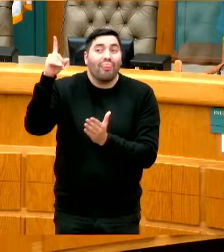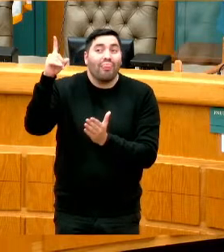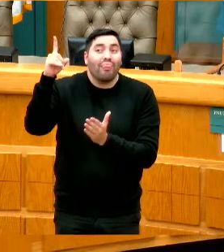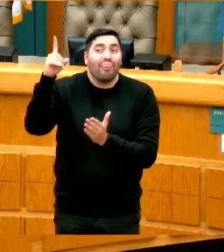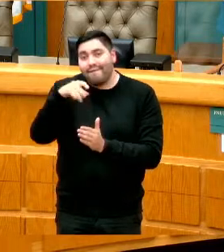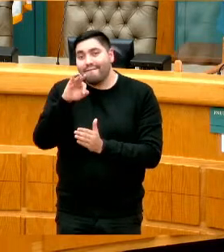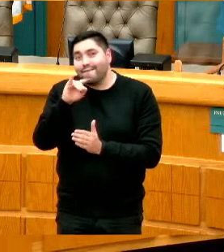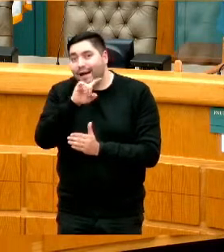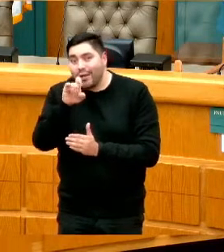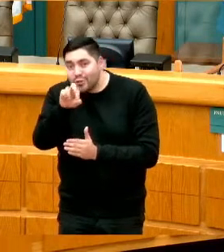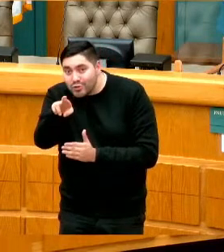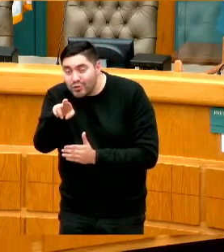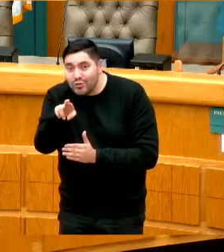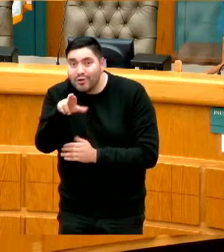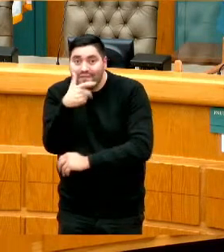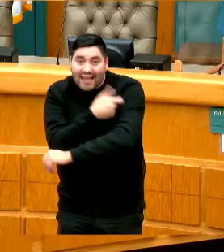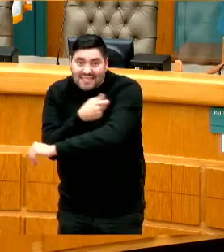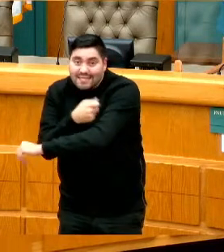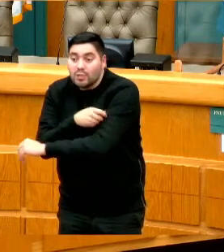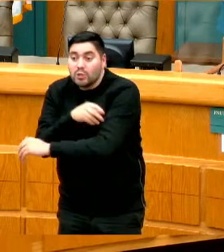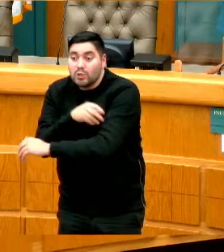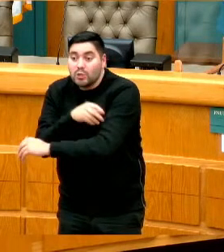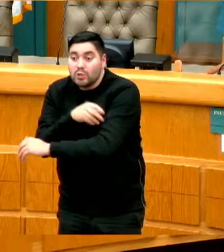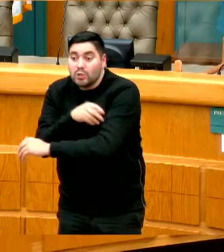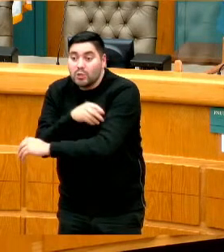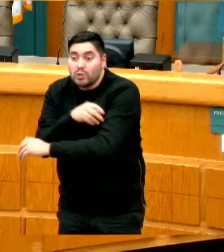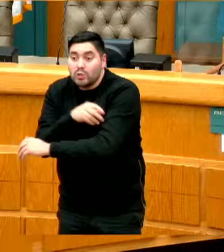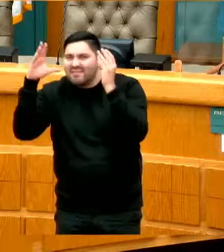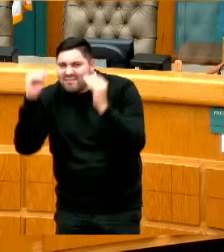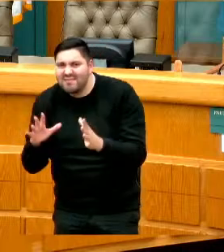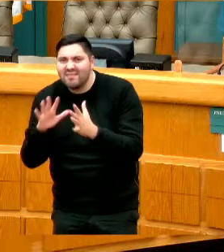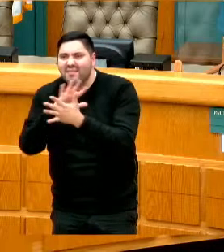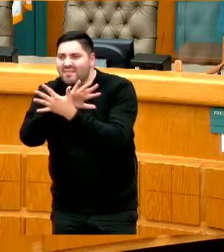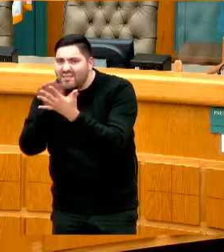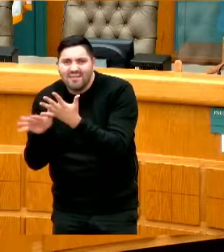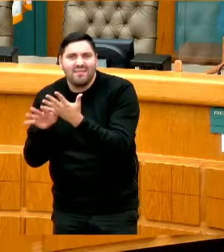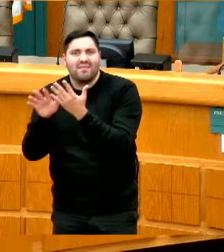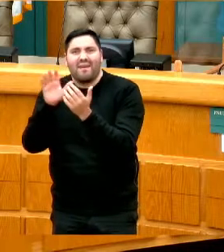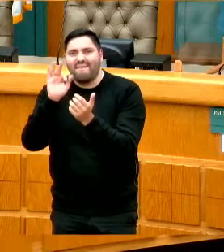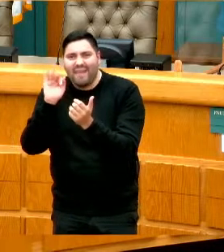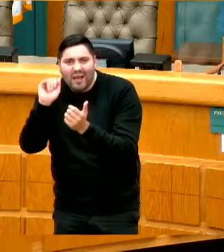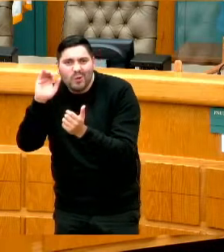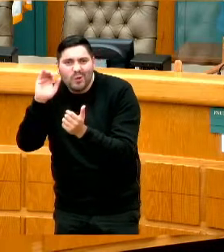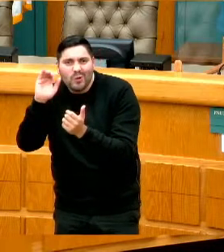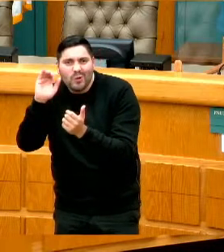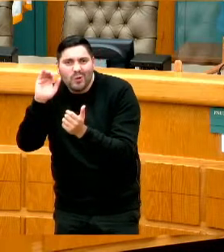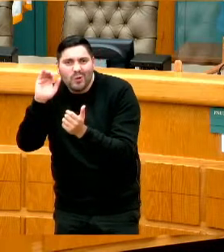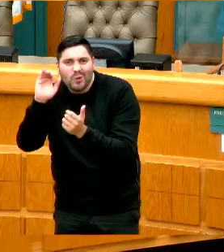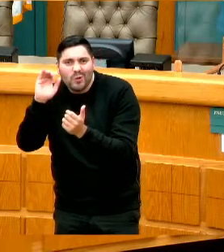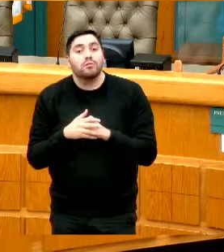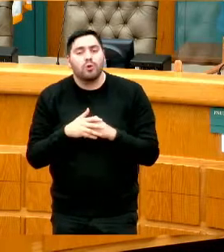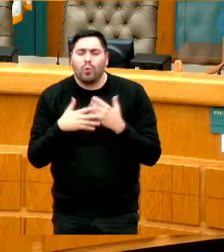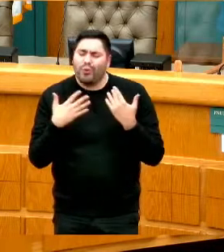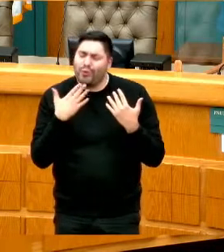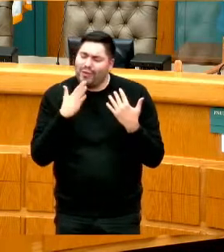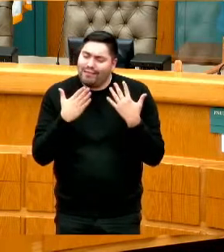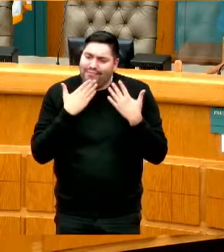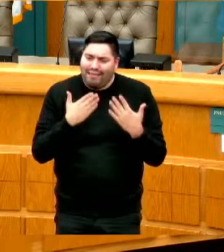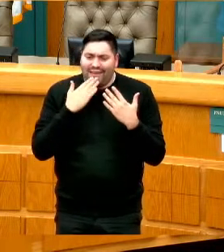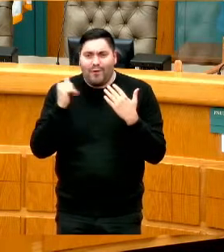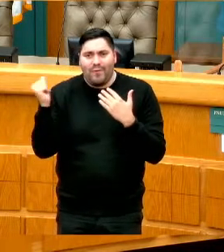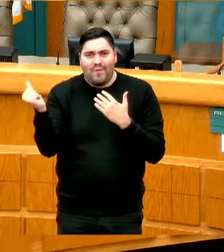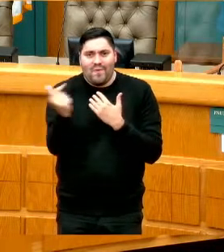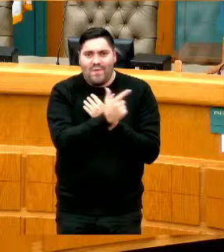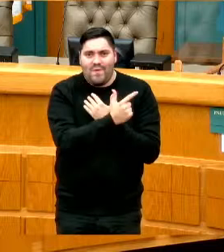to students and faculty alike. So thanks to the generosity of all these incredible healthcare providers,